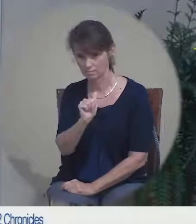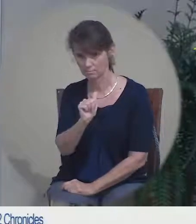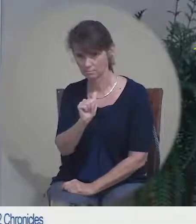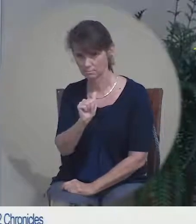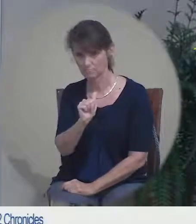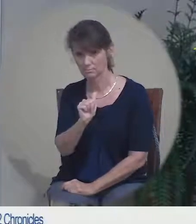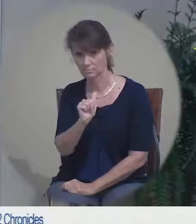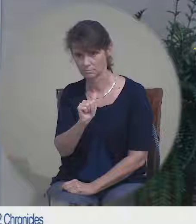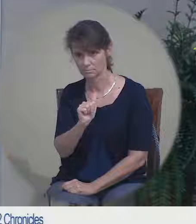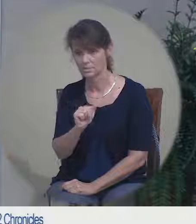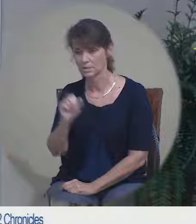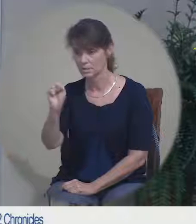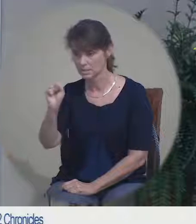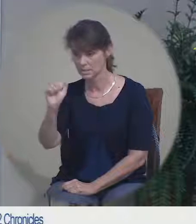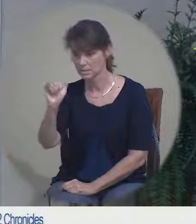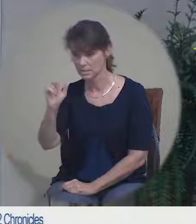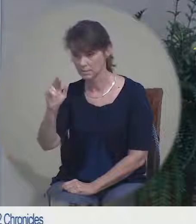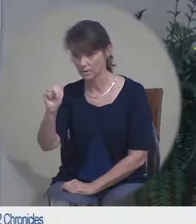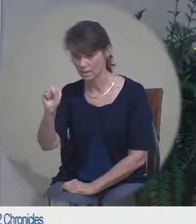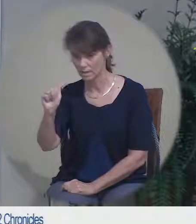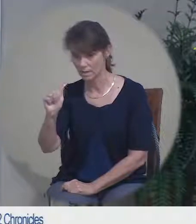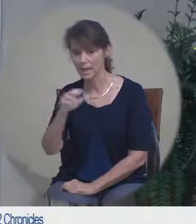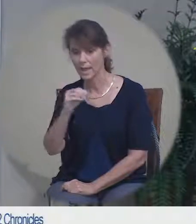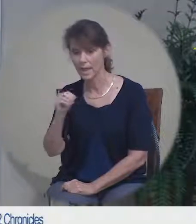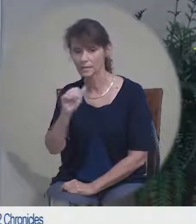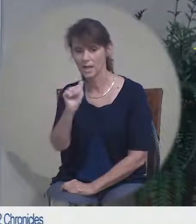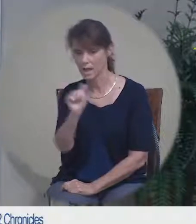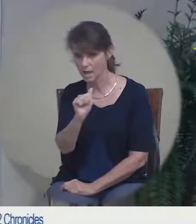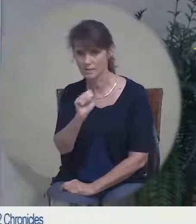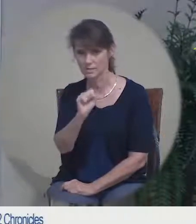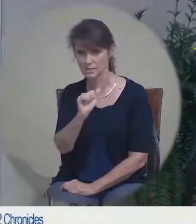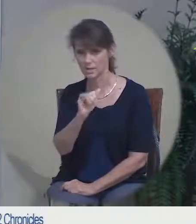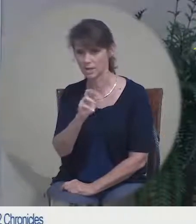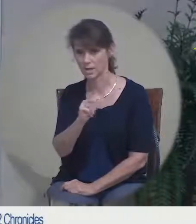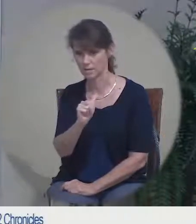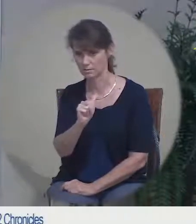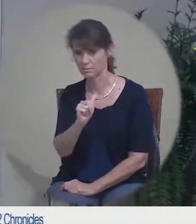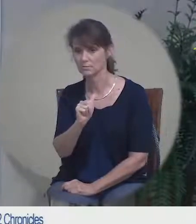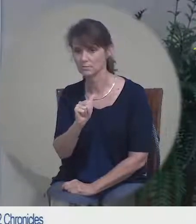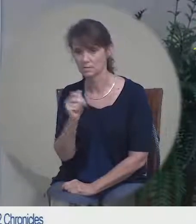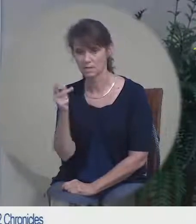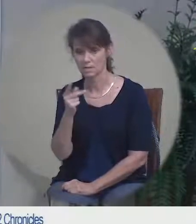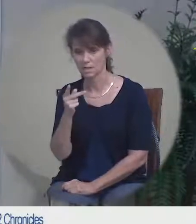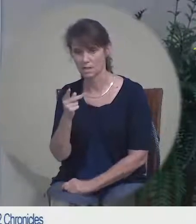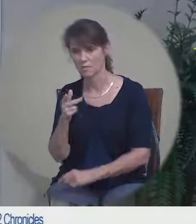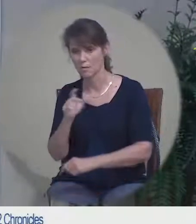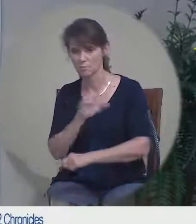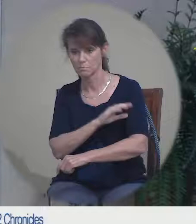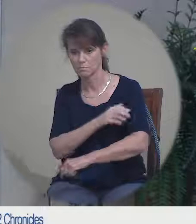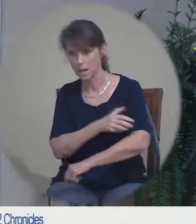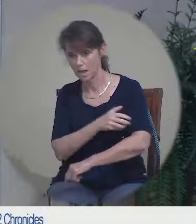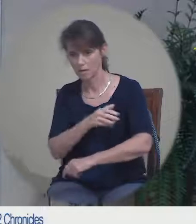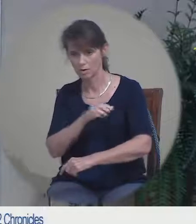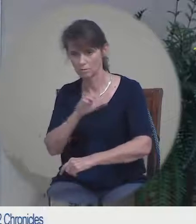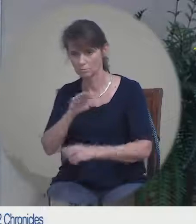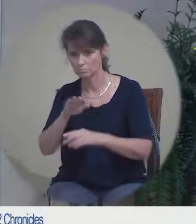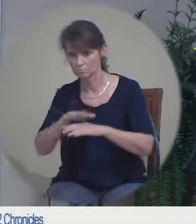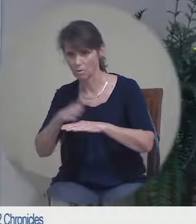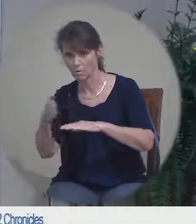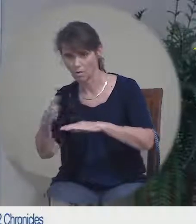two nations, these two world powers of this time, as their power waxes and wanes, will